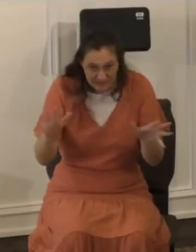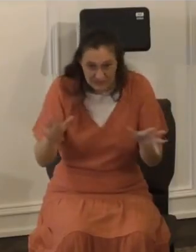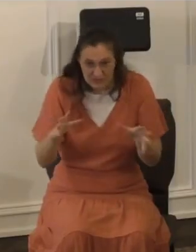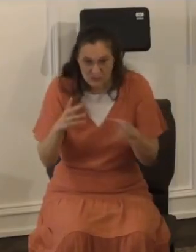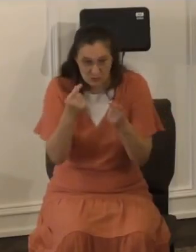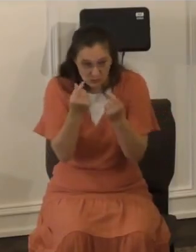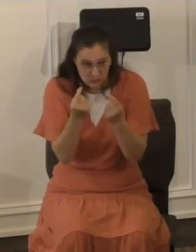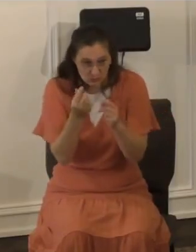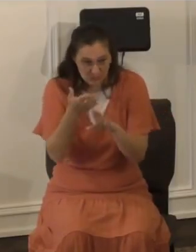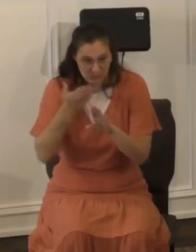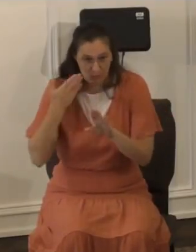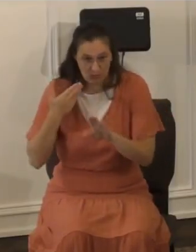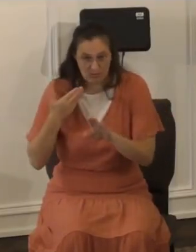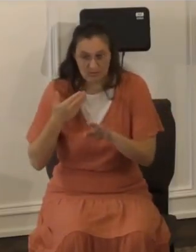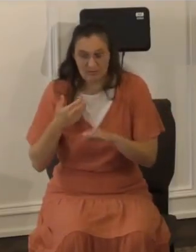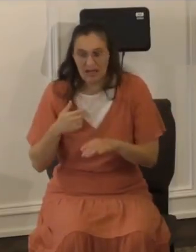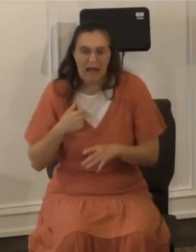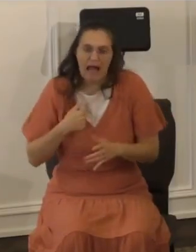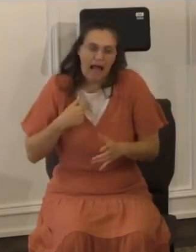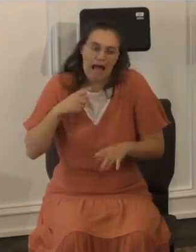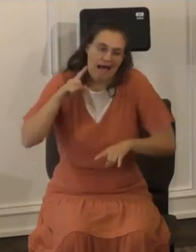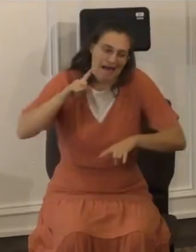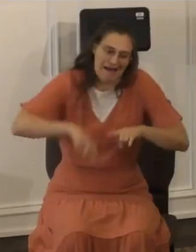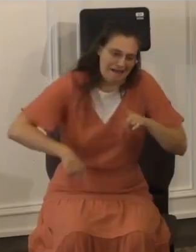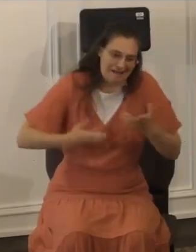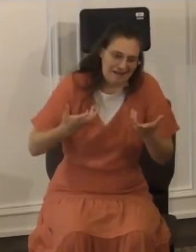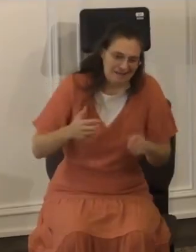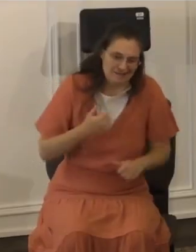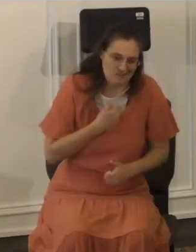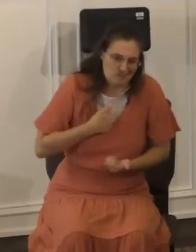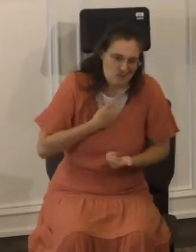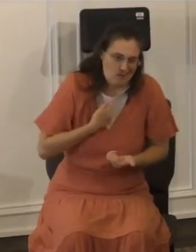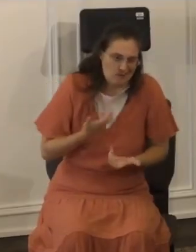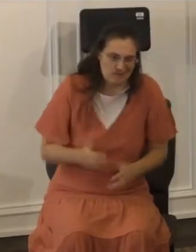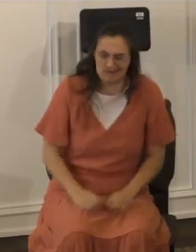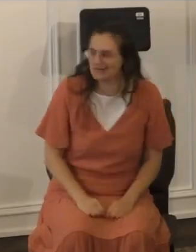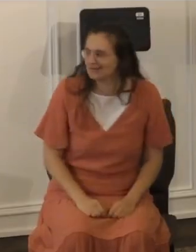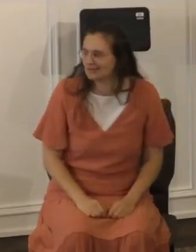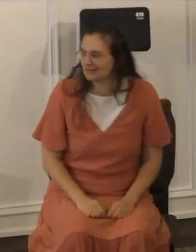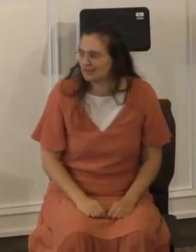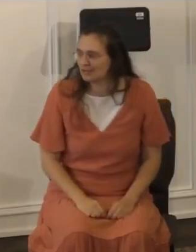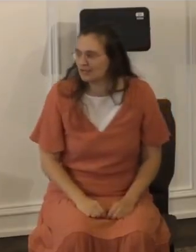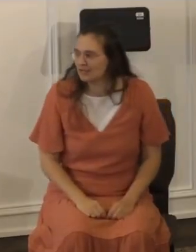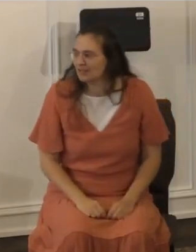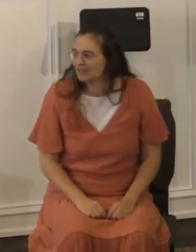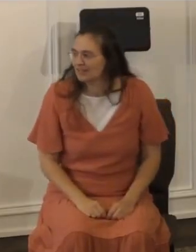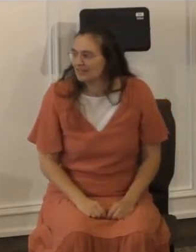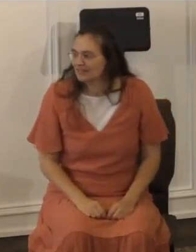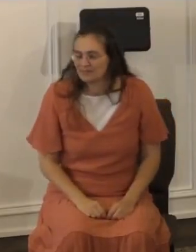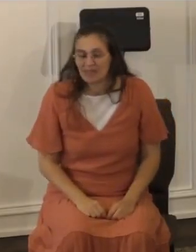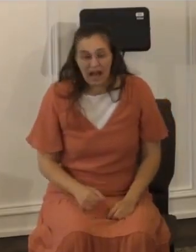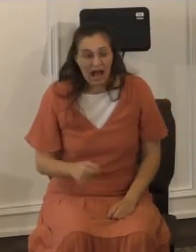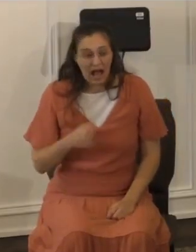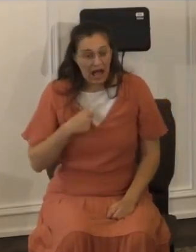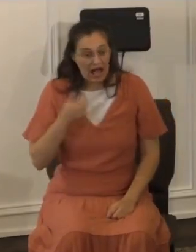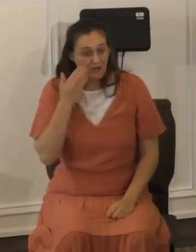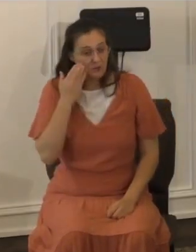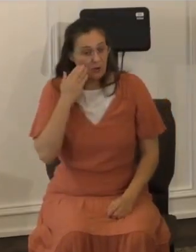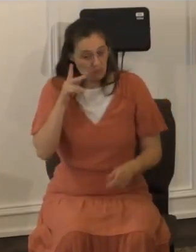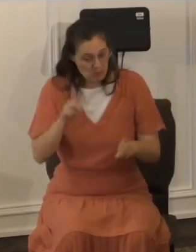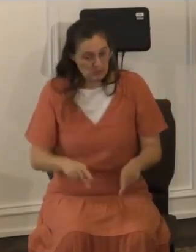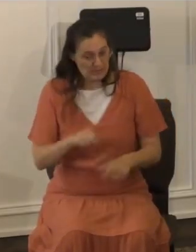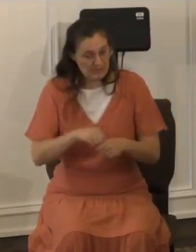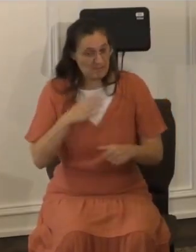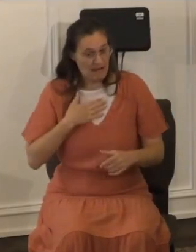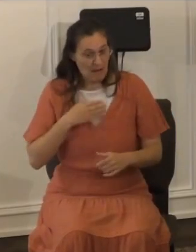here? Like most of you, I cannot solve a Rubik's Cube. There is someone who lives in my house who's been working on this for a while,